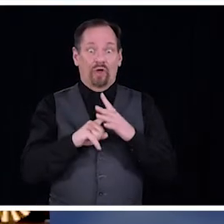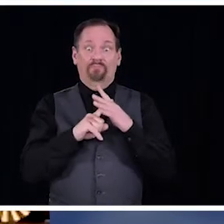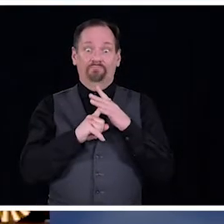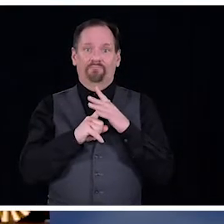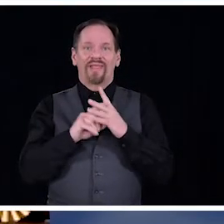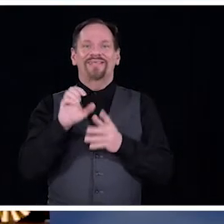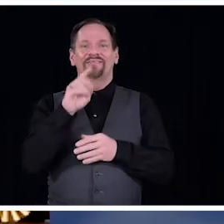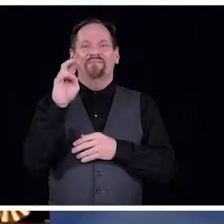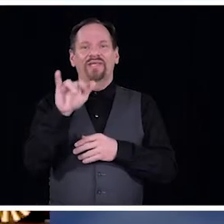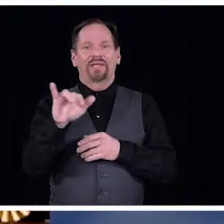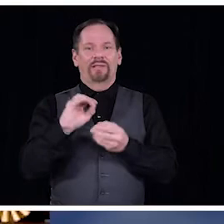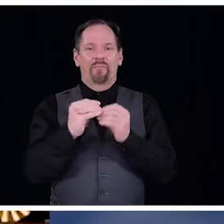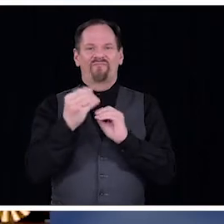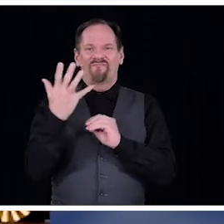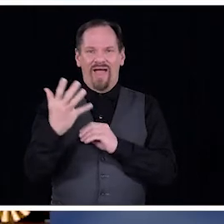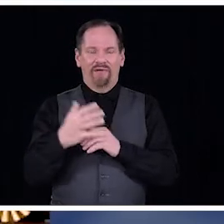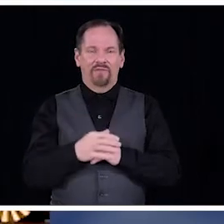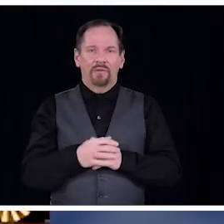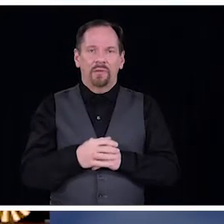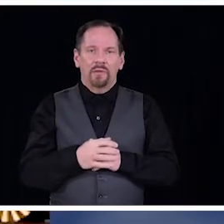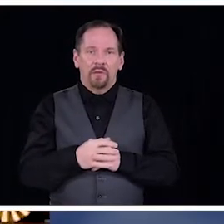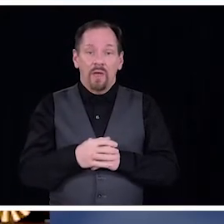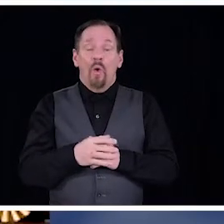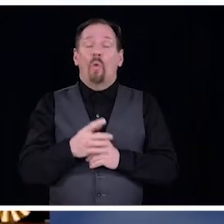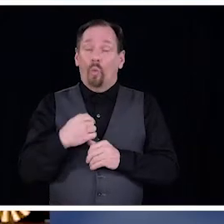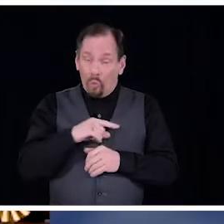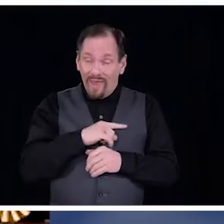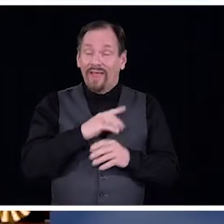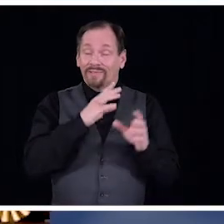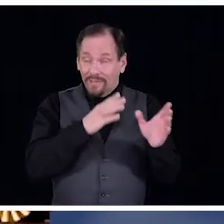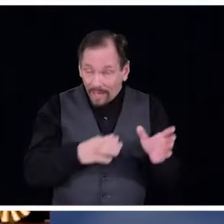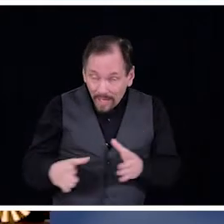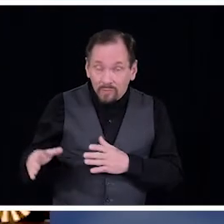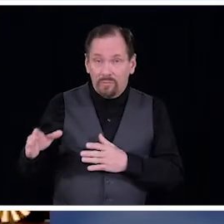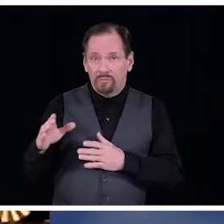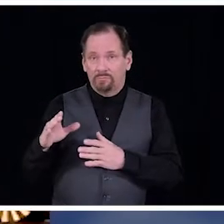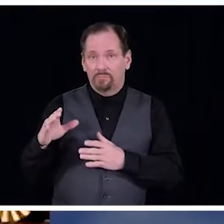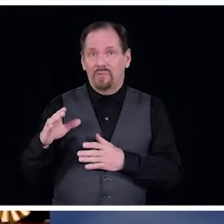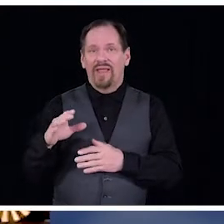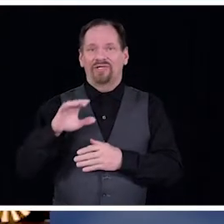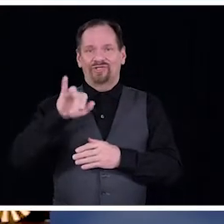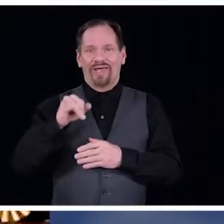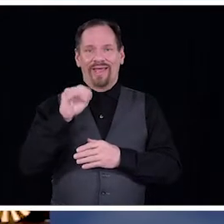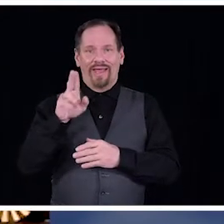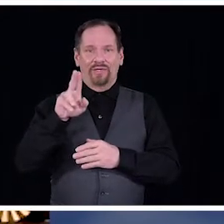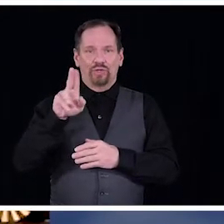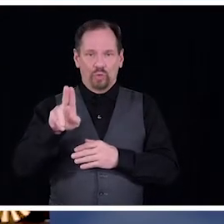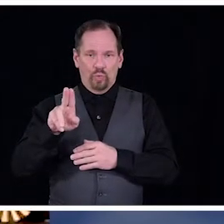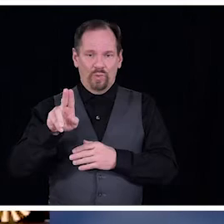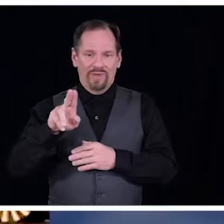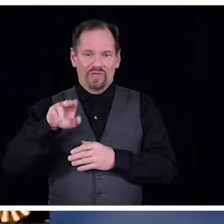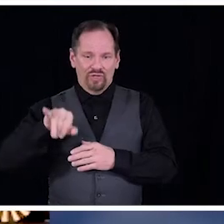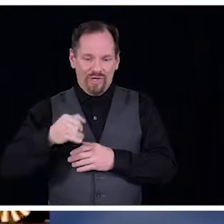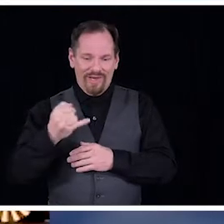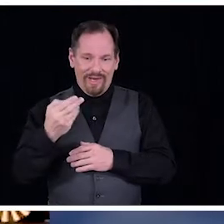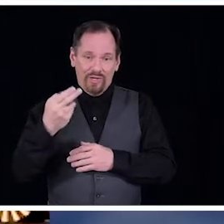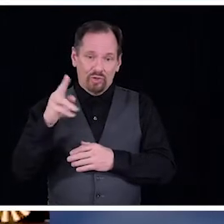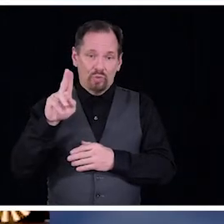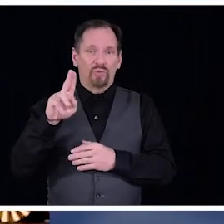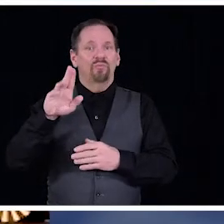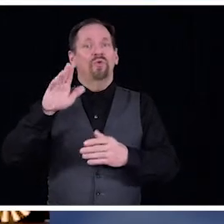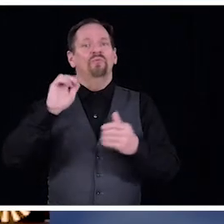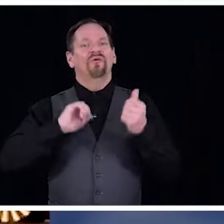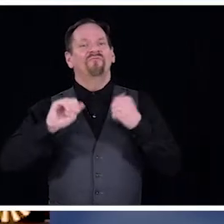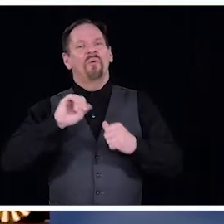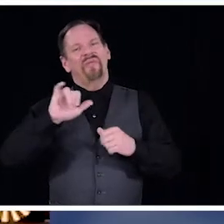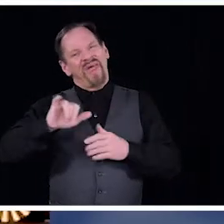Tchaikovsky's Symphony No. 5, which had been scheduled for performance at JHU's Shriver Hall that week, and Puccini's